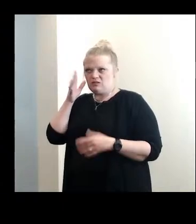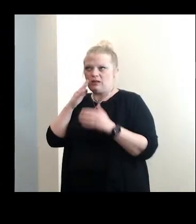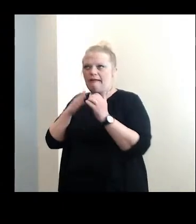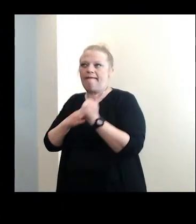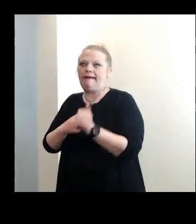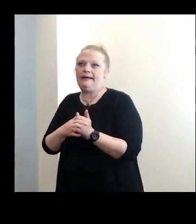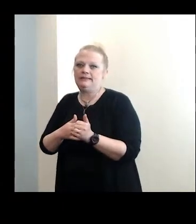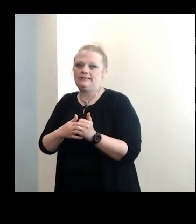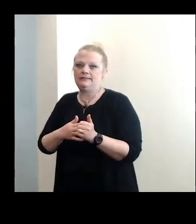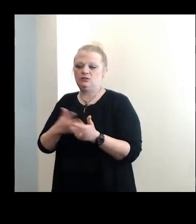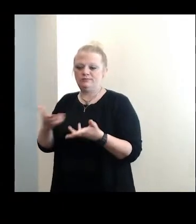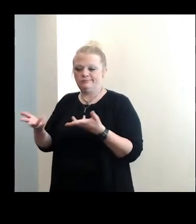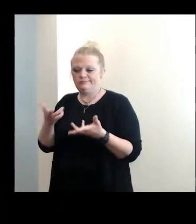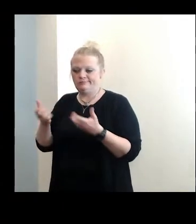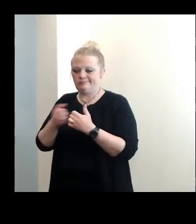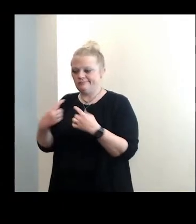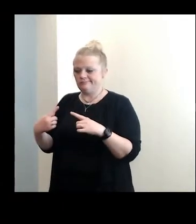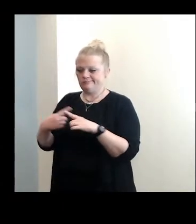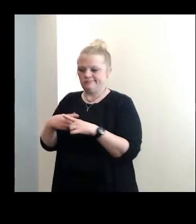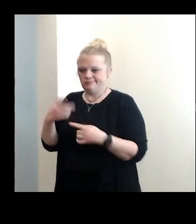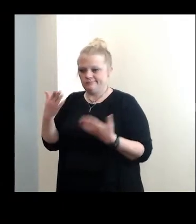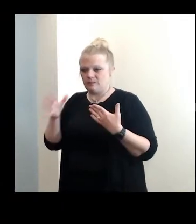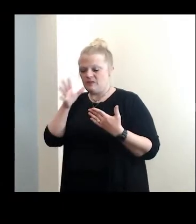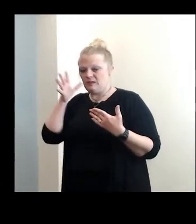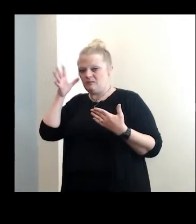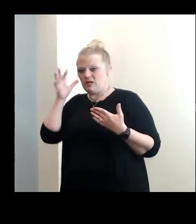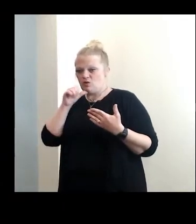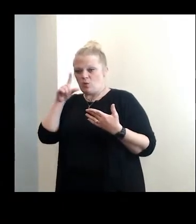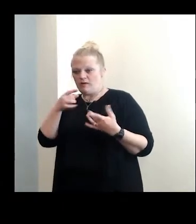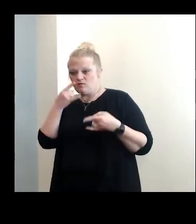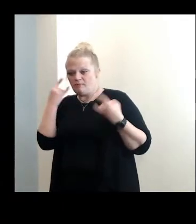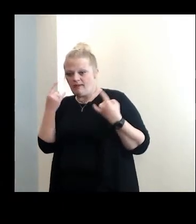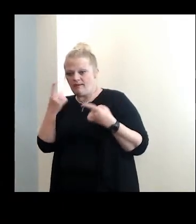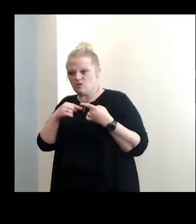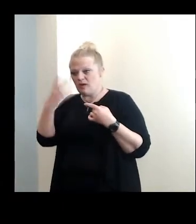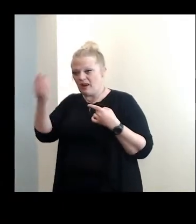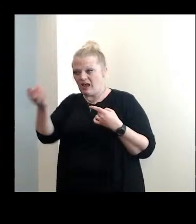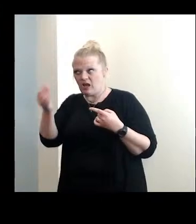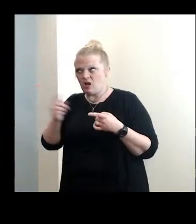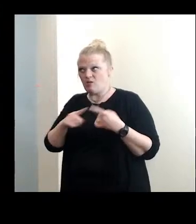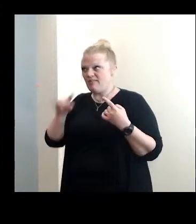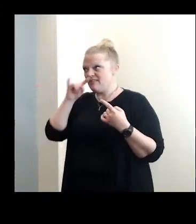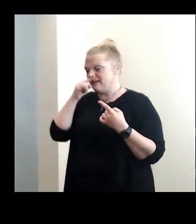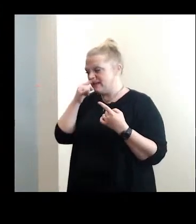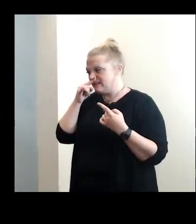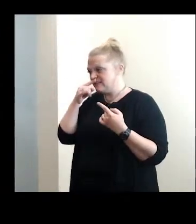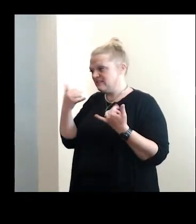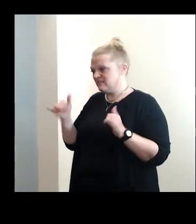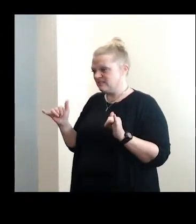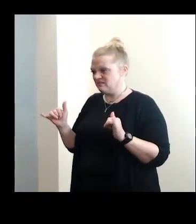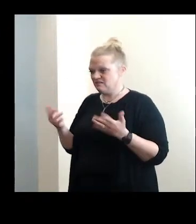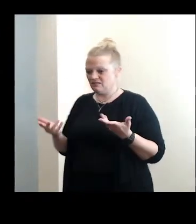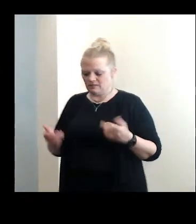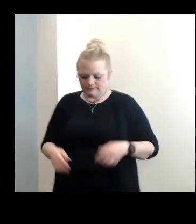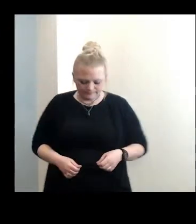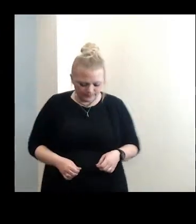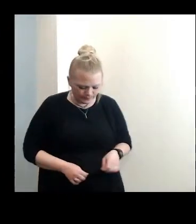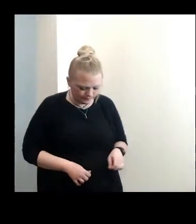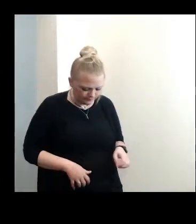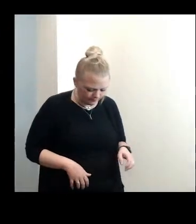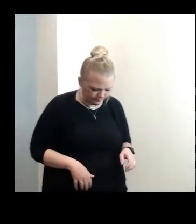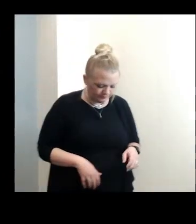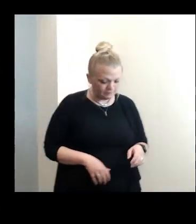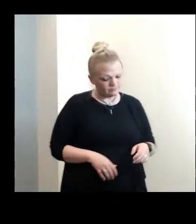guidance in dealing with that conflict where maybe the parents don't have to wear a mask when they go out to a store, but the kids still would?